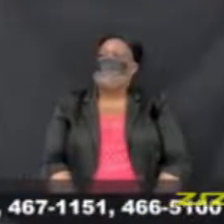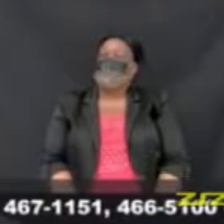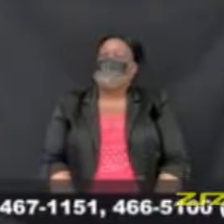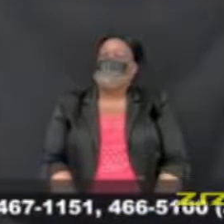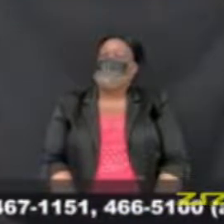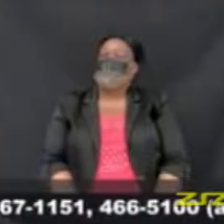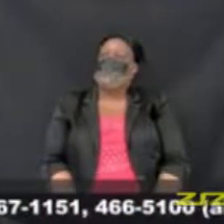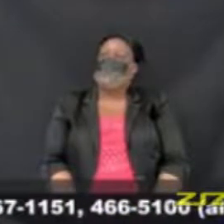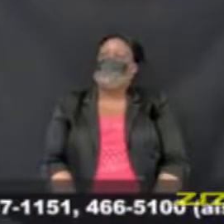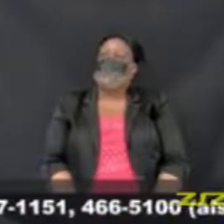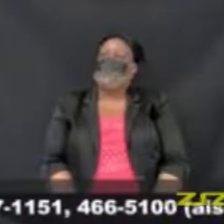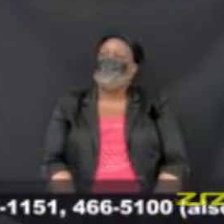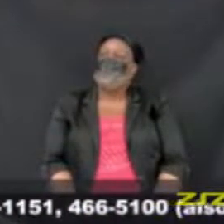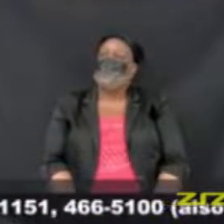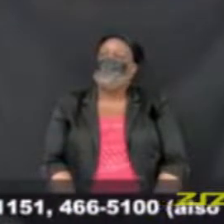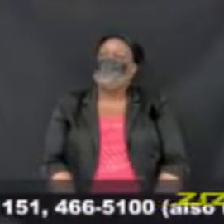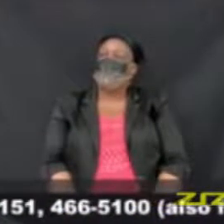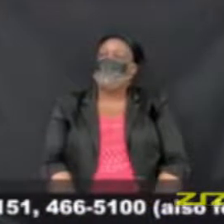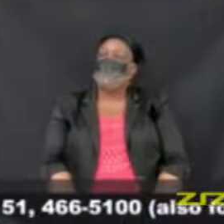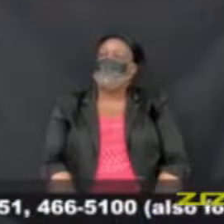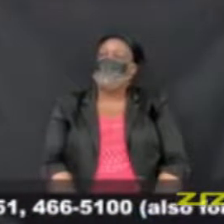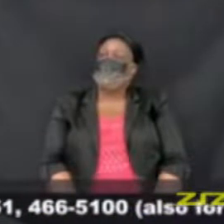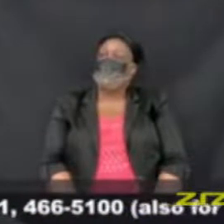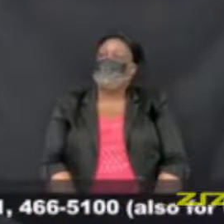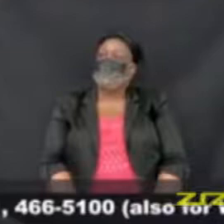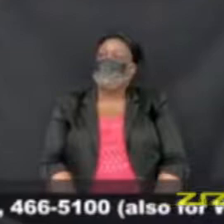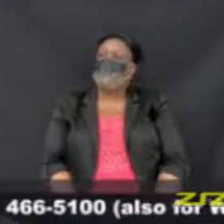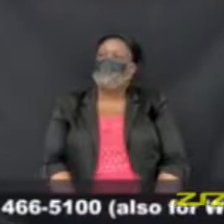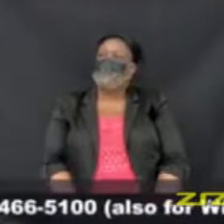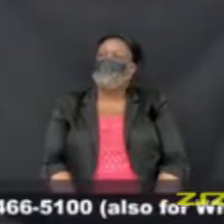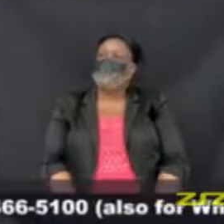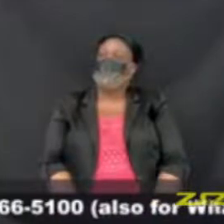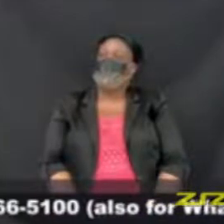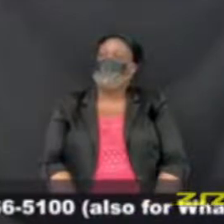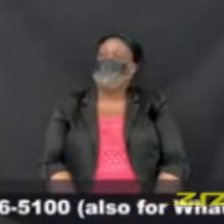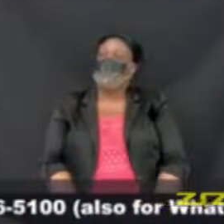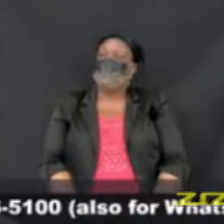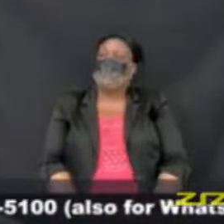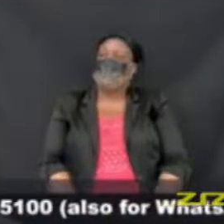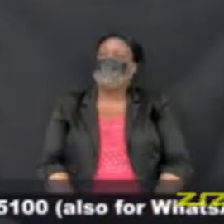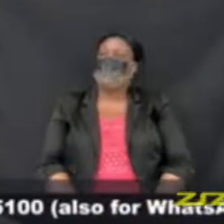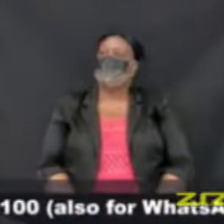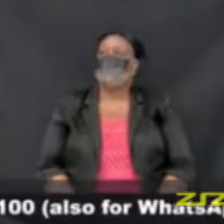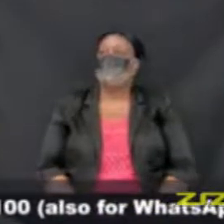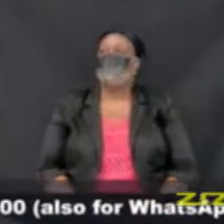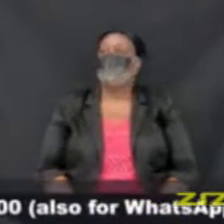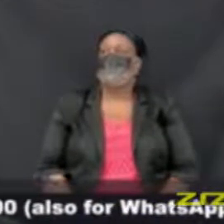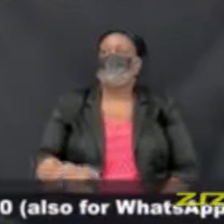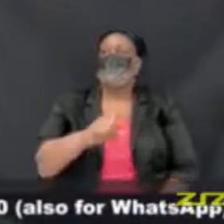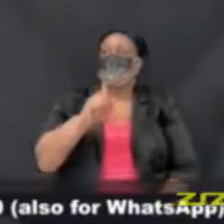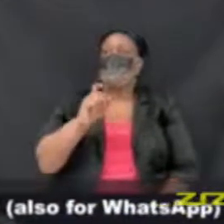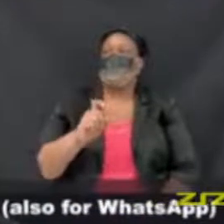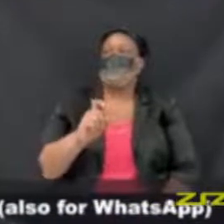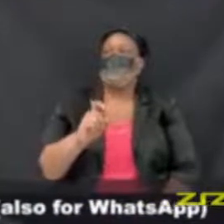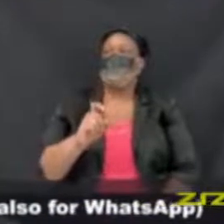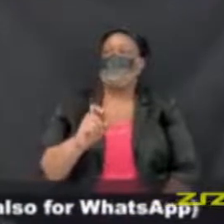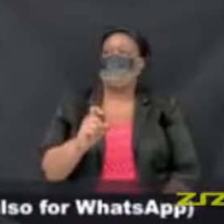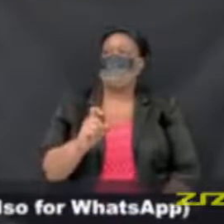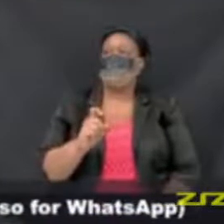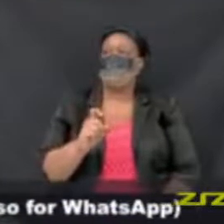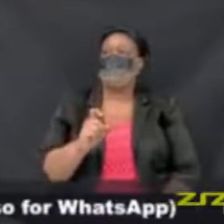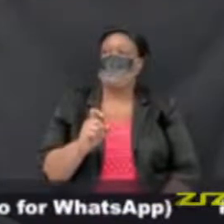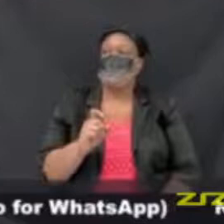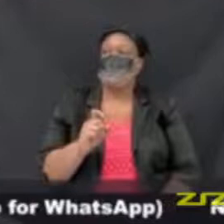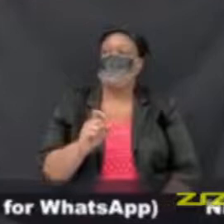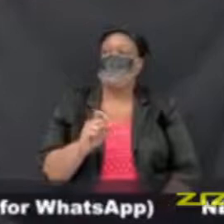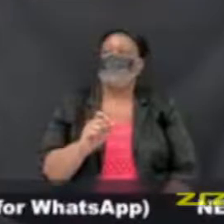Okay. Thank you, Dr. Wilkinson. The next question reads, there's a strong advocacy